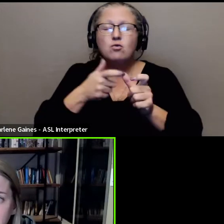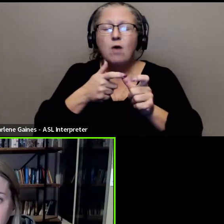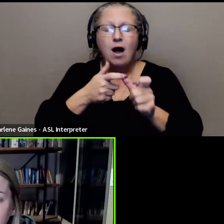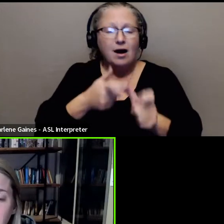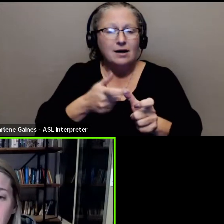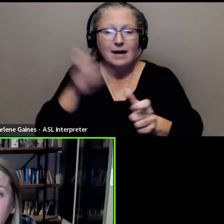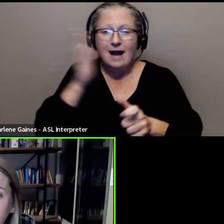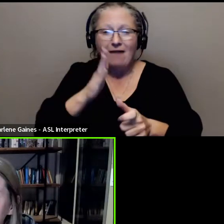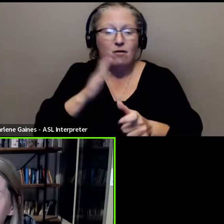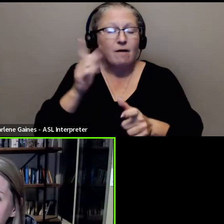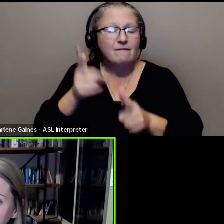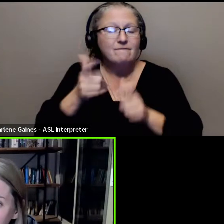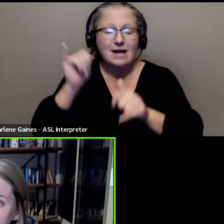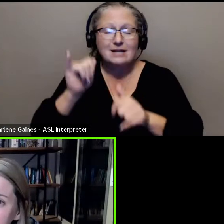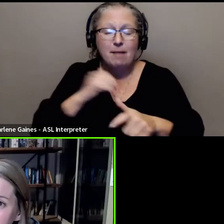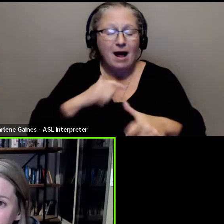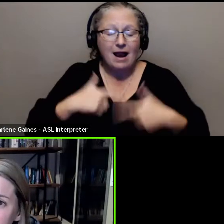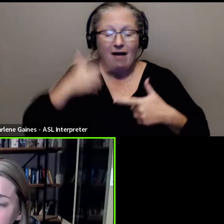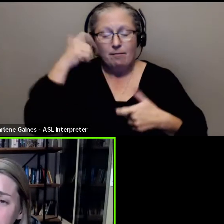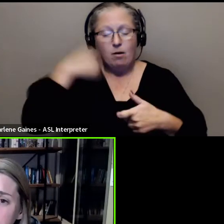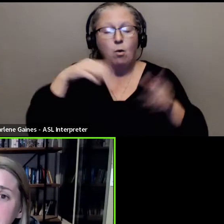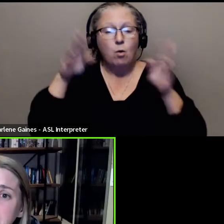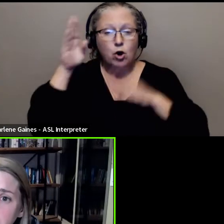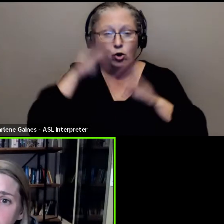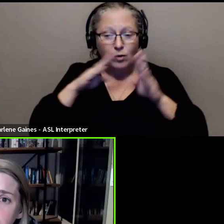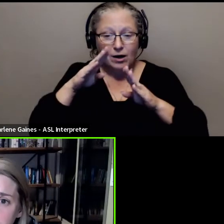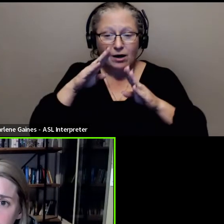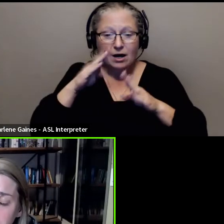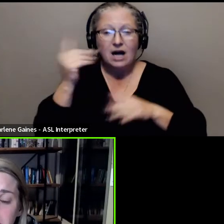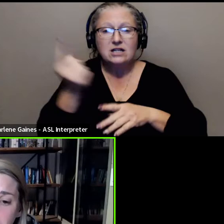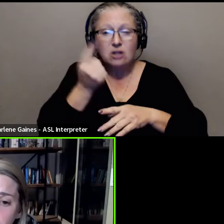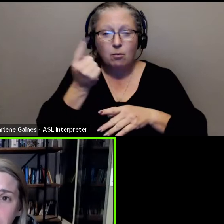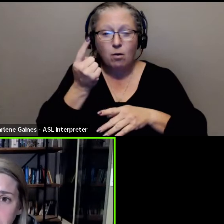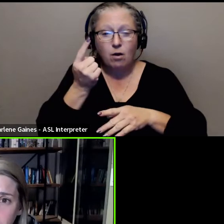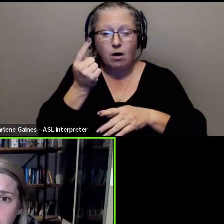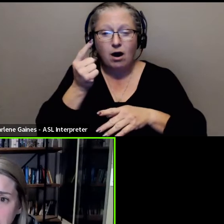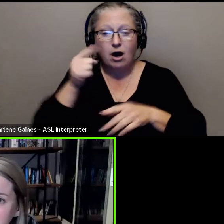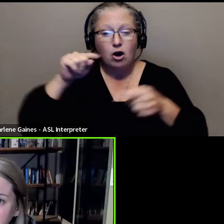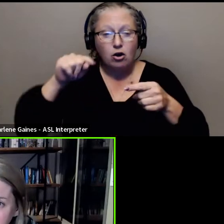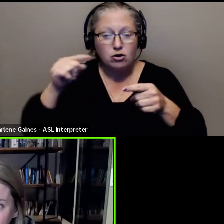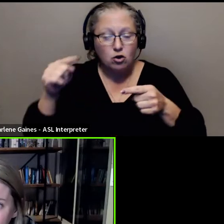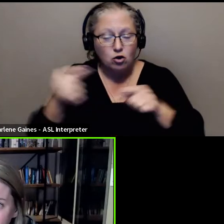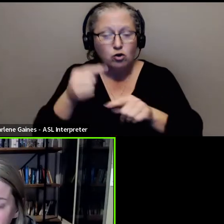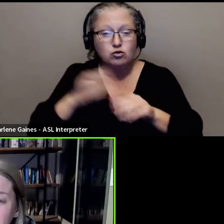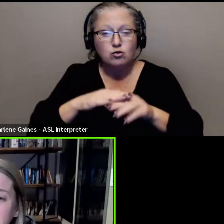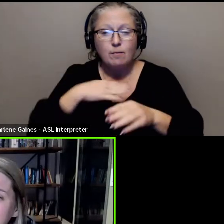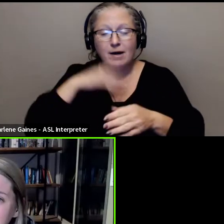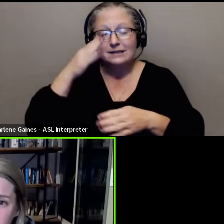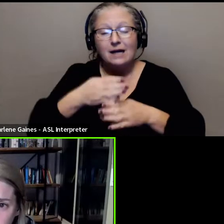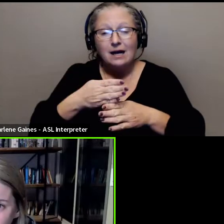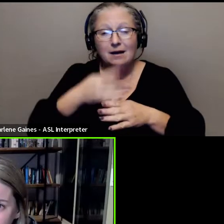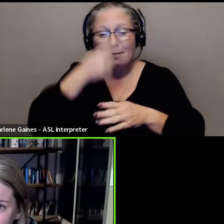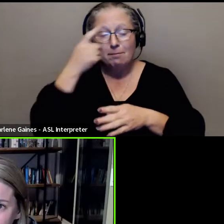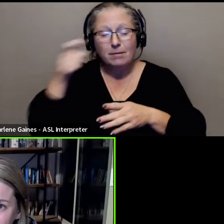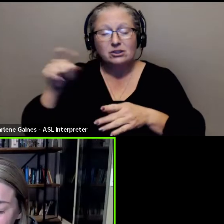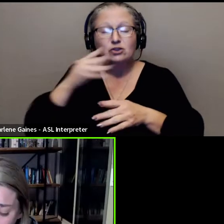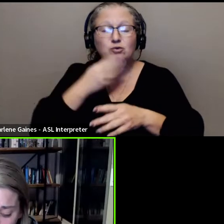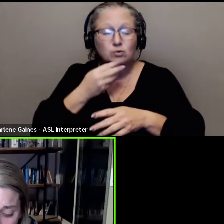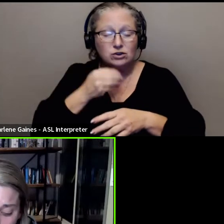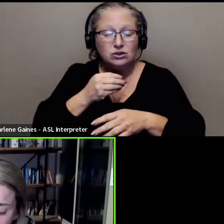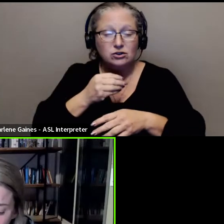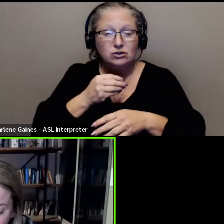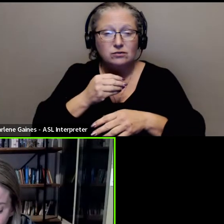life, because I was worried that someone did something to my son because he's Jewish.